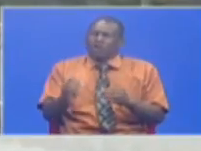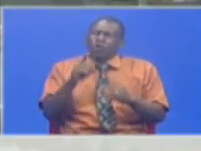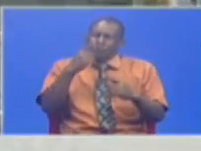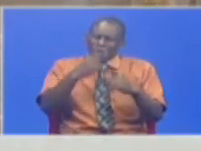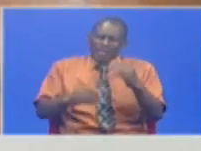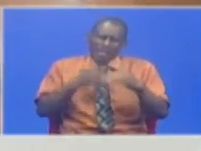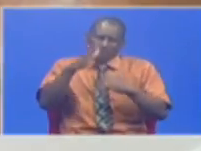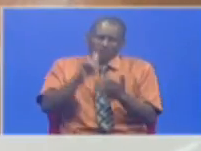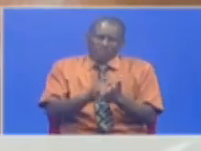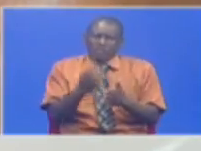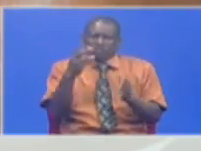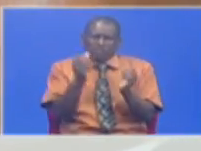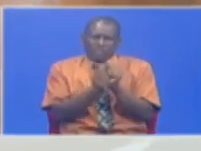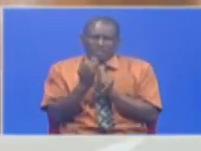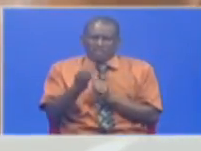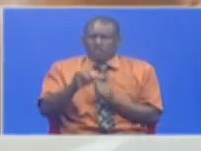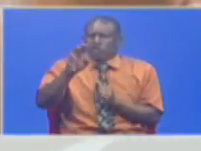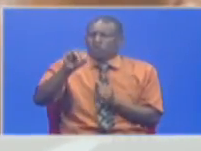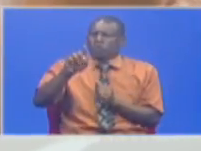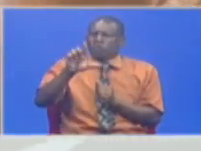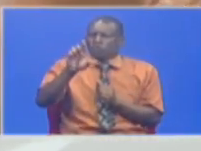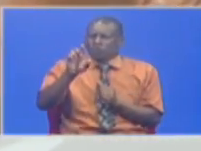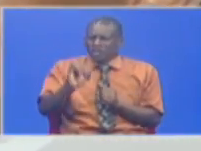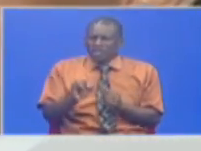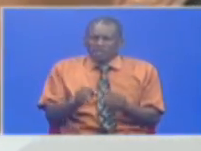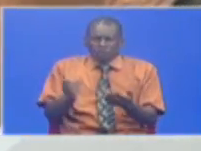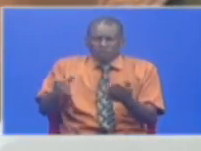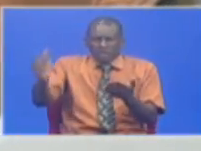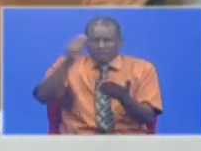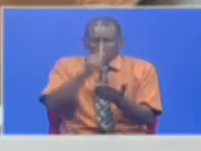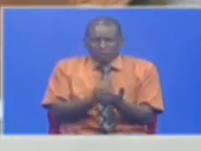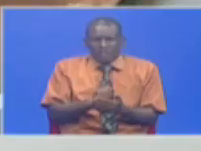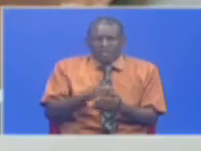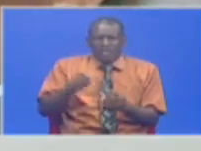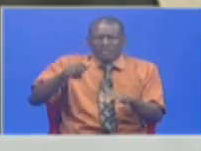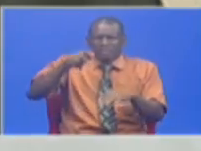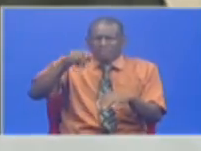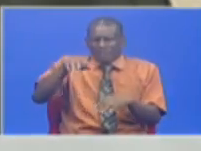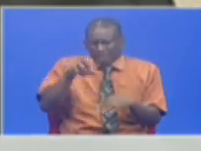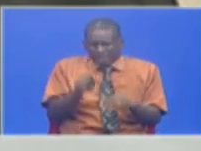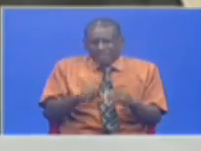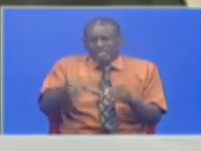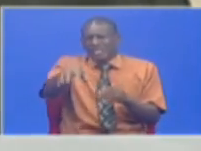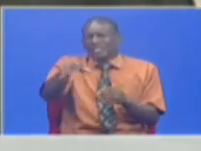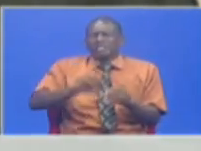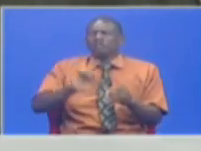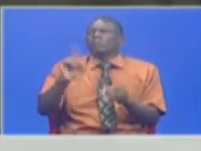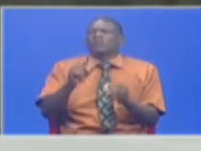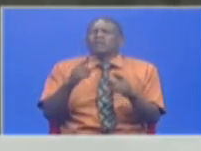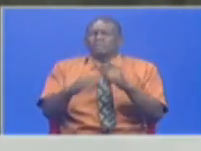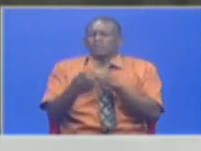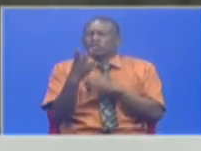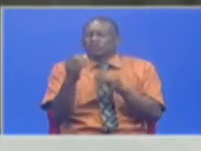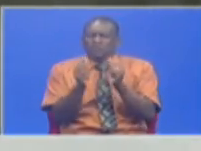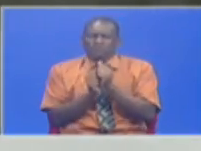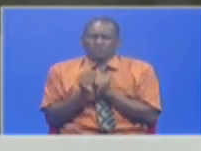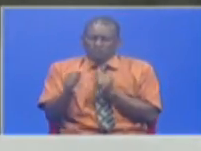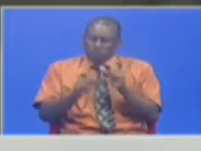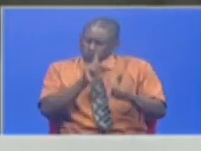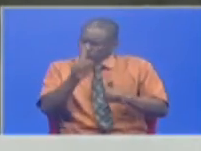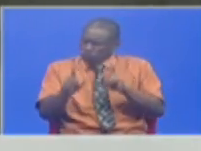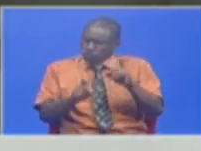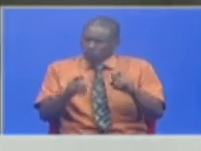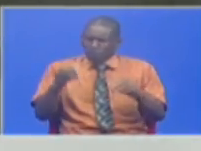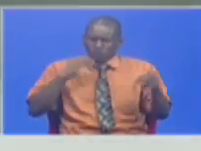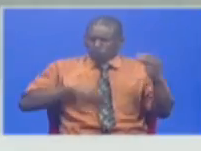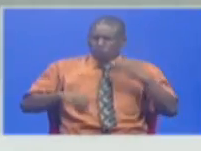2013, Muli was appointed as a principal secretary in the Transport Ministry, but was in 2015 interrogated by the